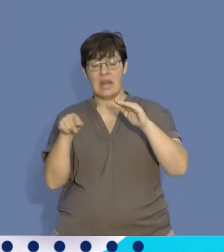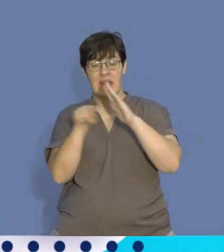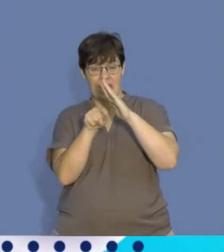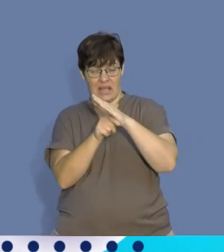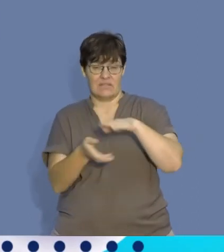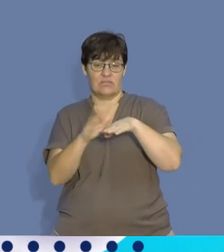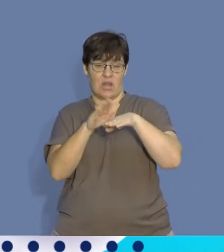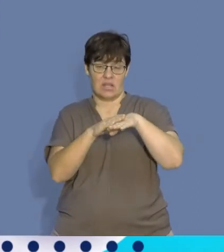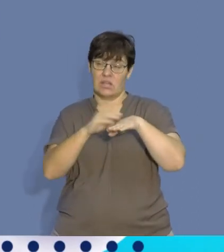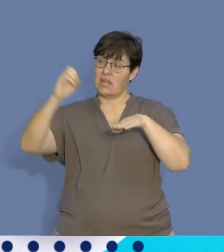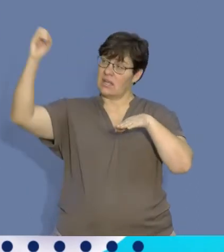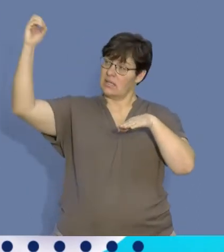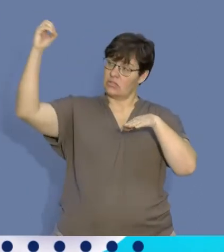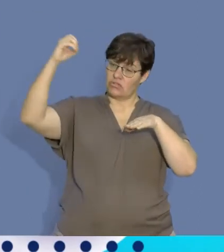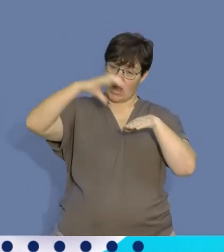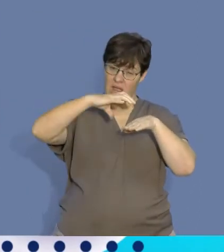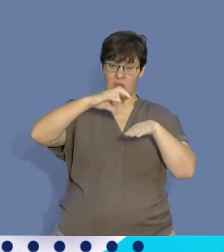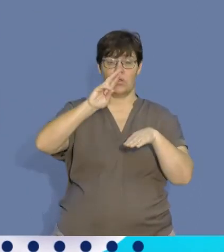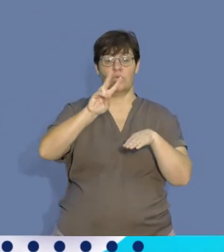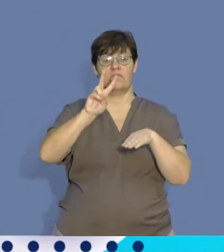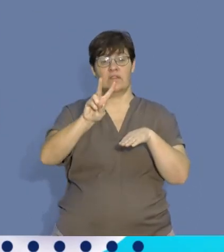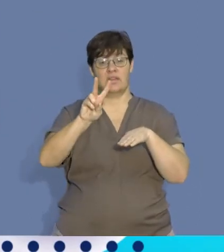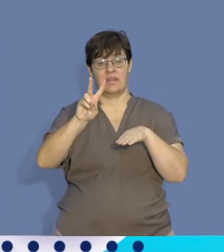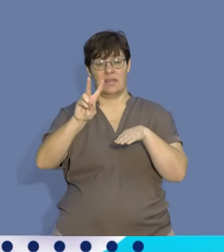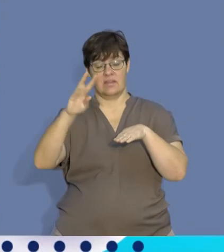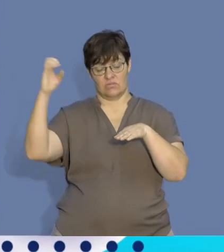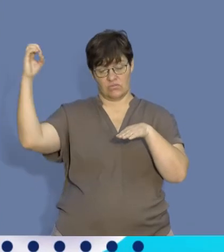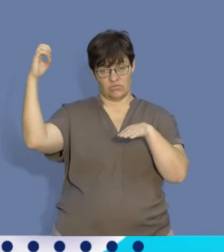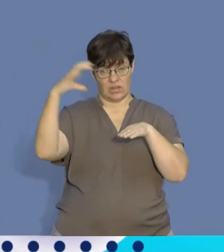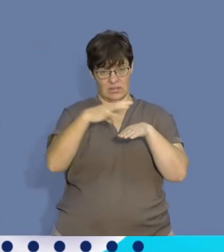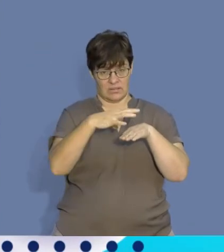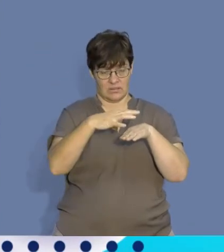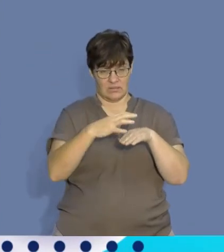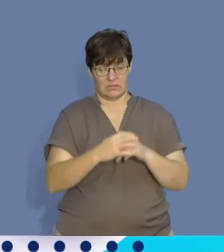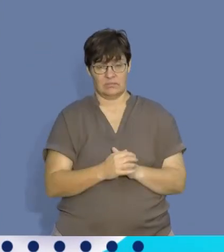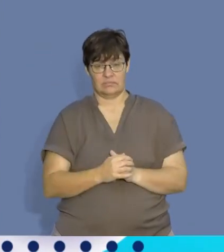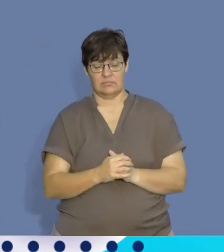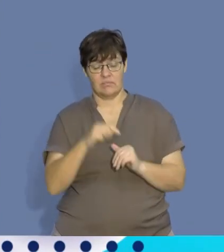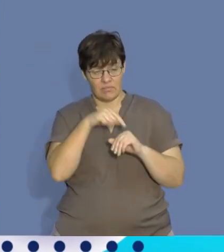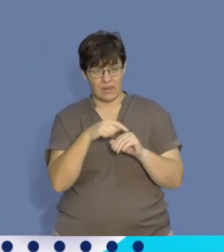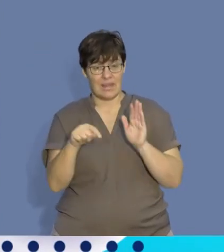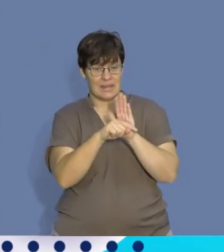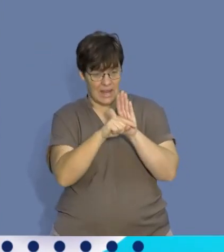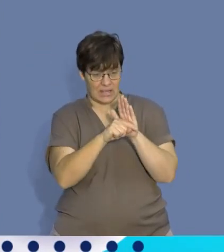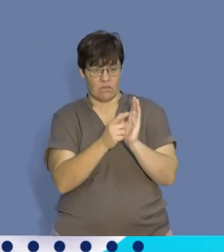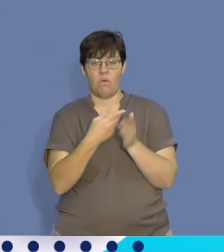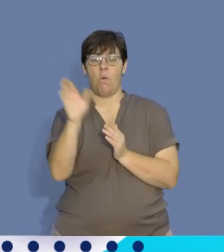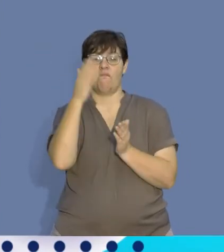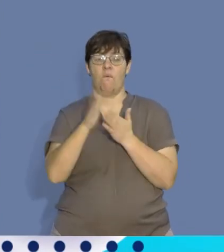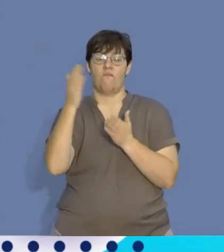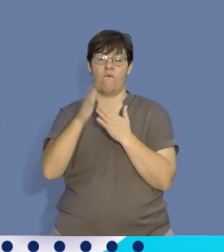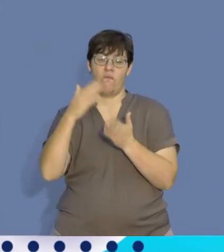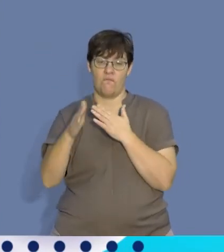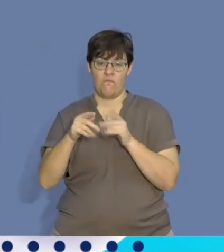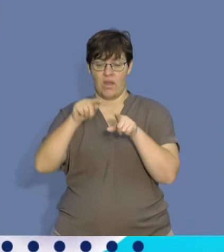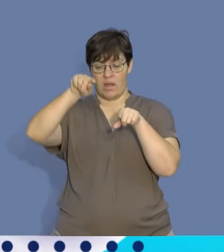then shine ultraviolet light on it. The electrons will then move out, and the